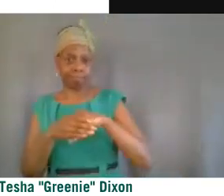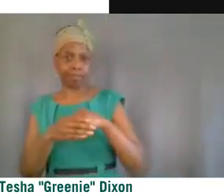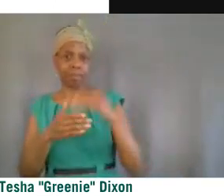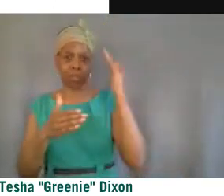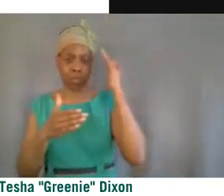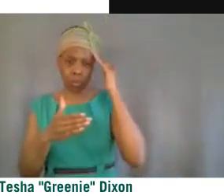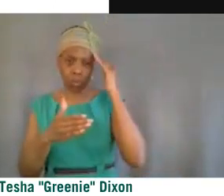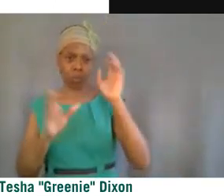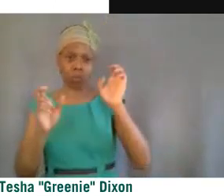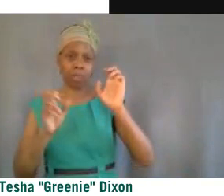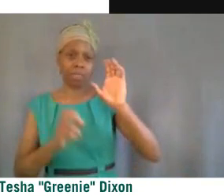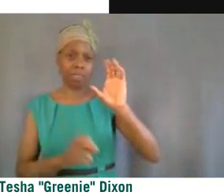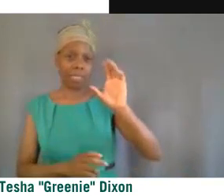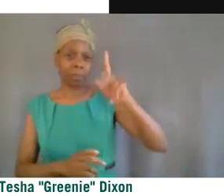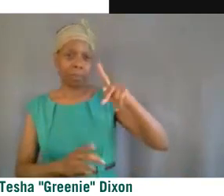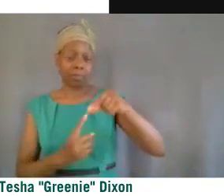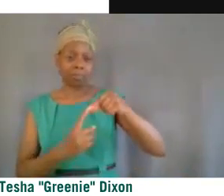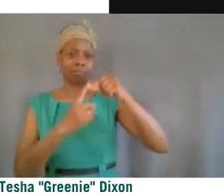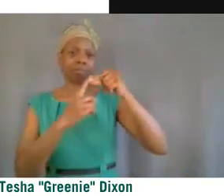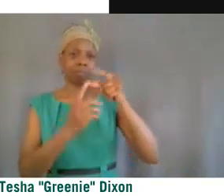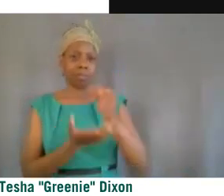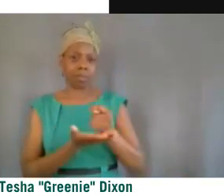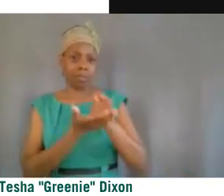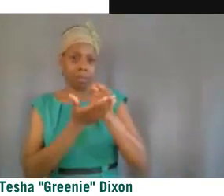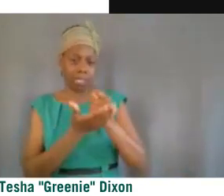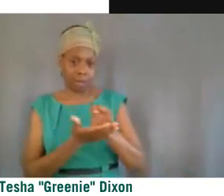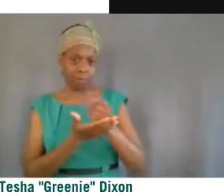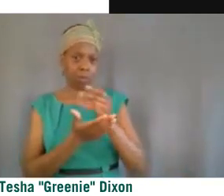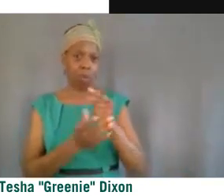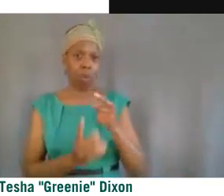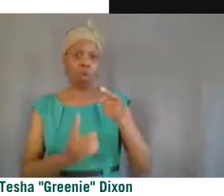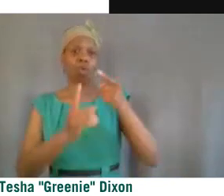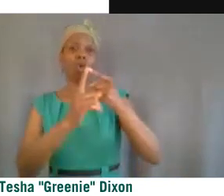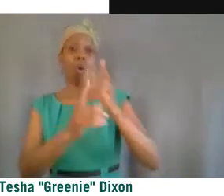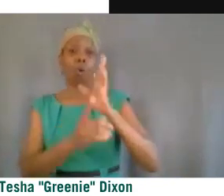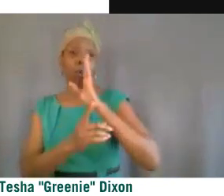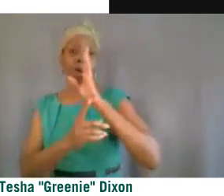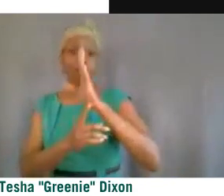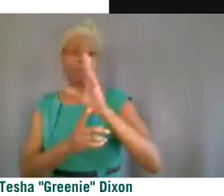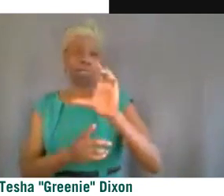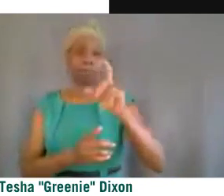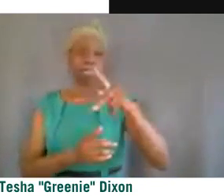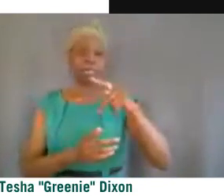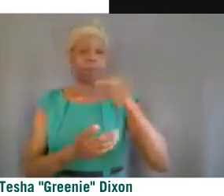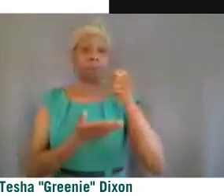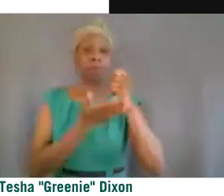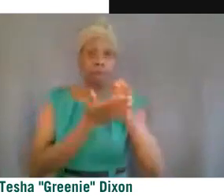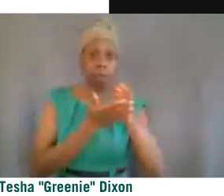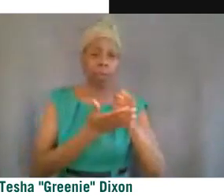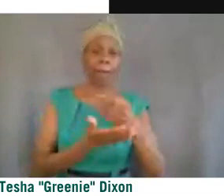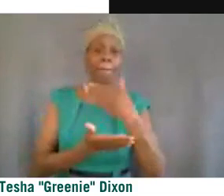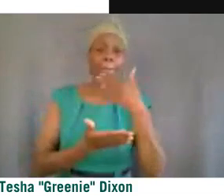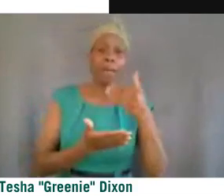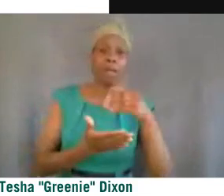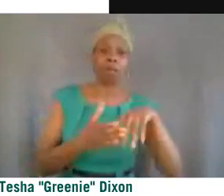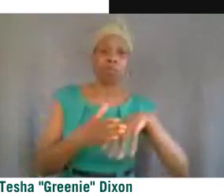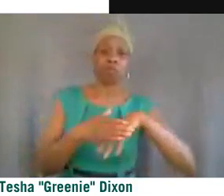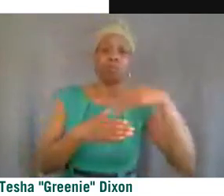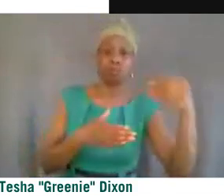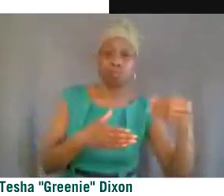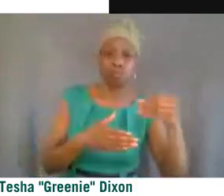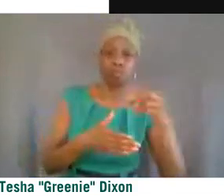CP-specific therapy or CP goal-directed therapy, the better the outcome will be for the child than if